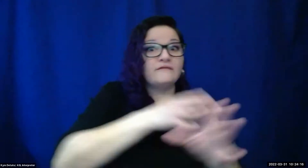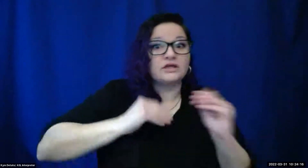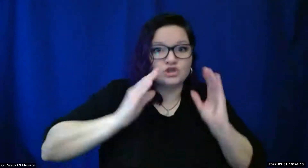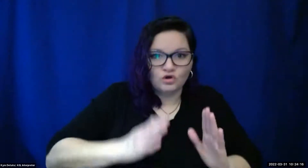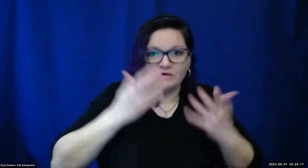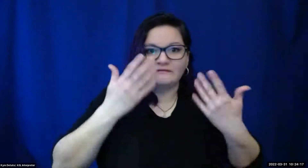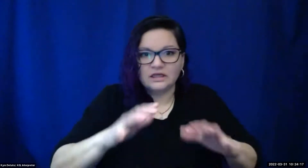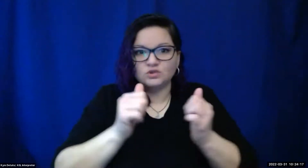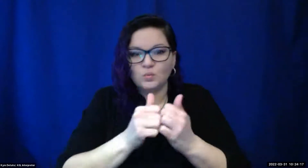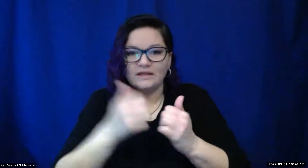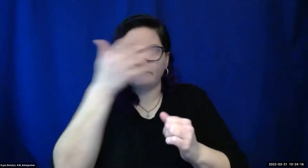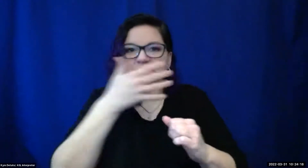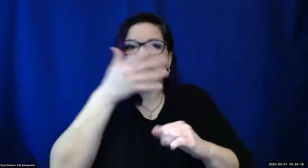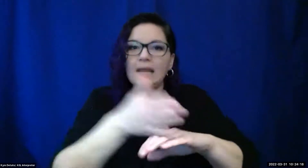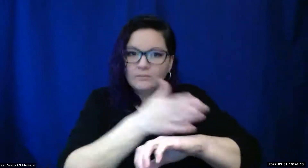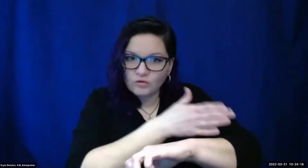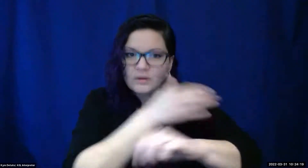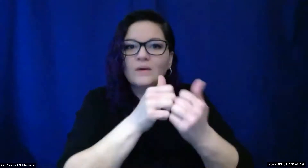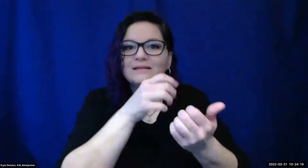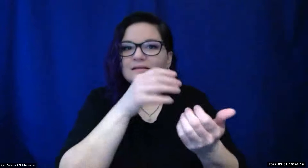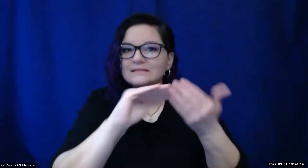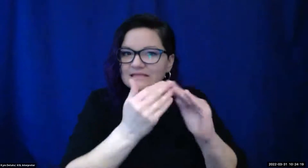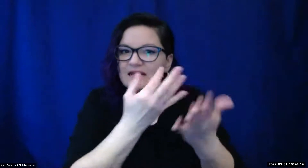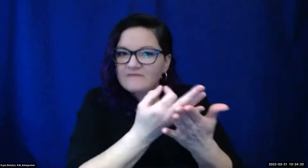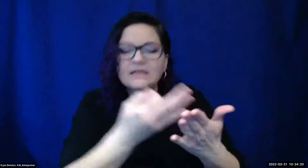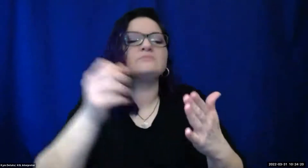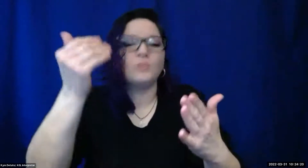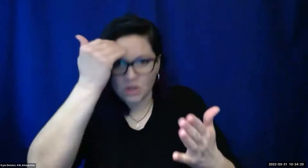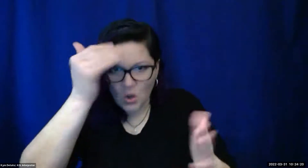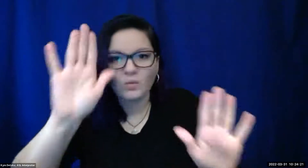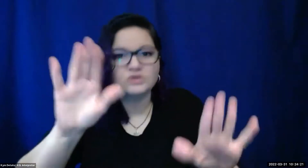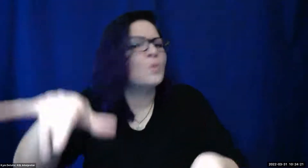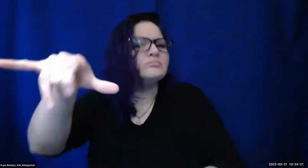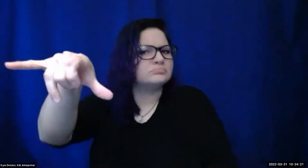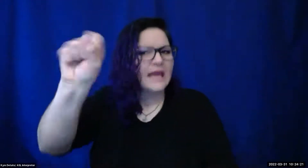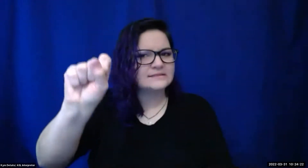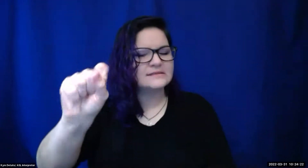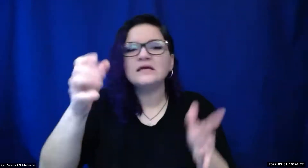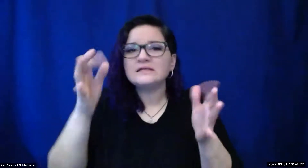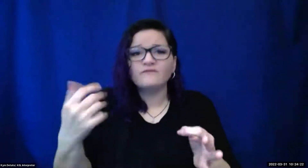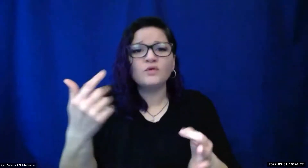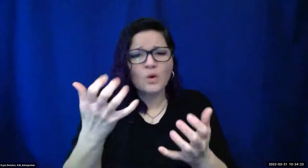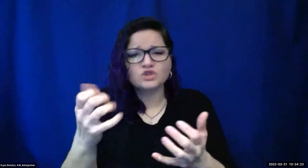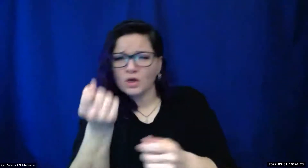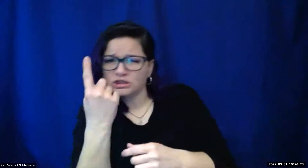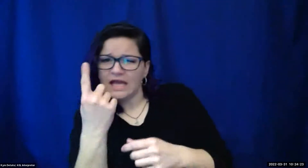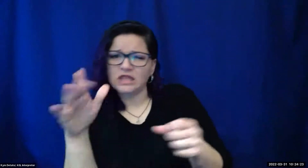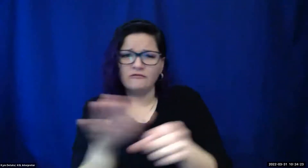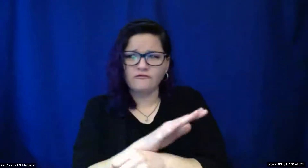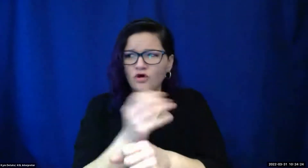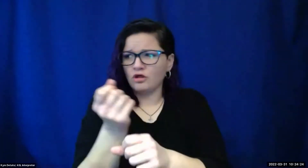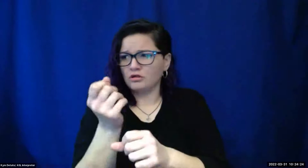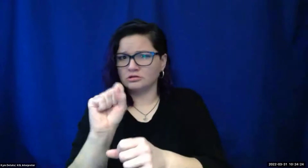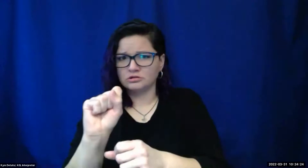facade improvements with the city's funding. So yes, certainly we would want to understand the scope of what improvements are